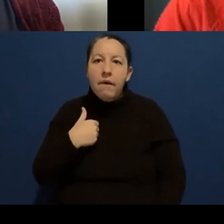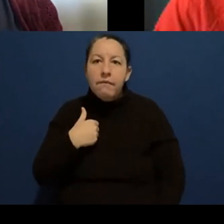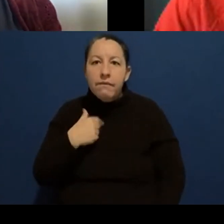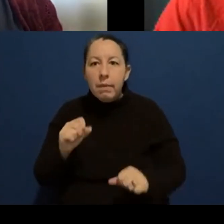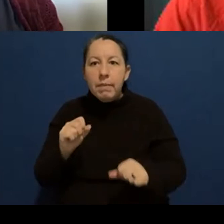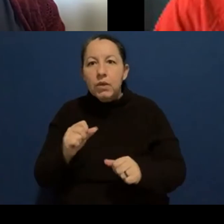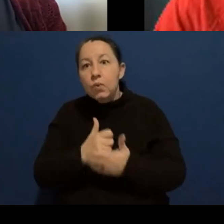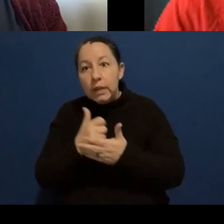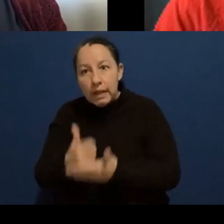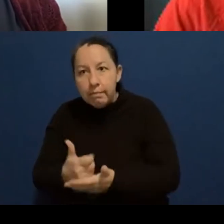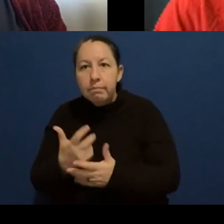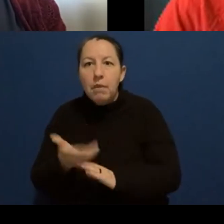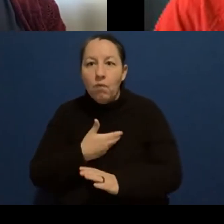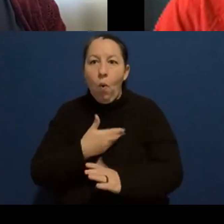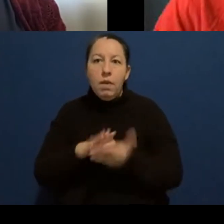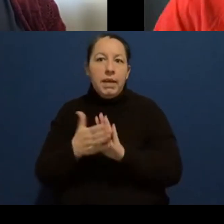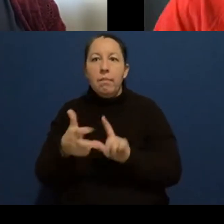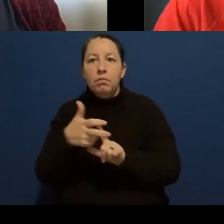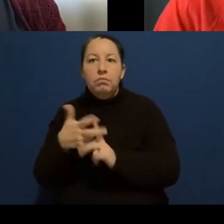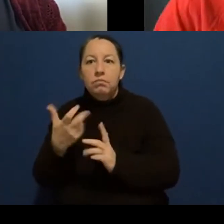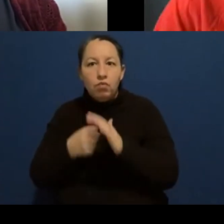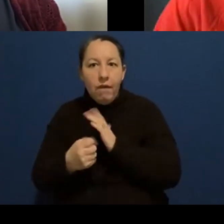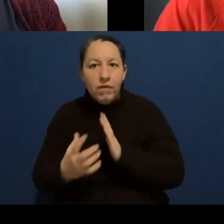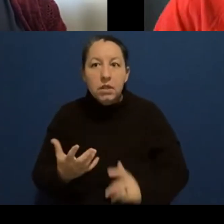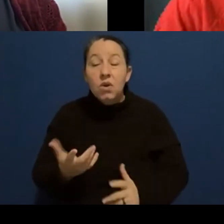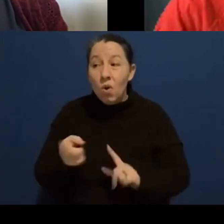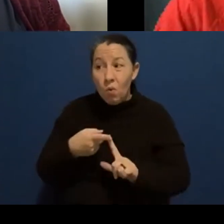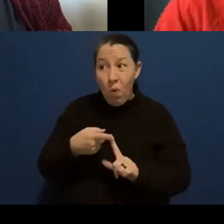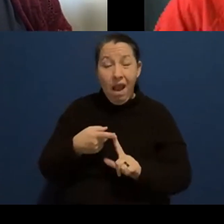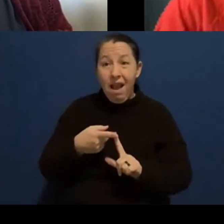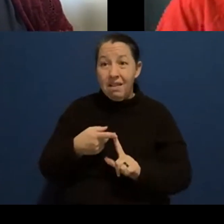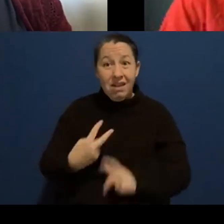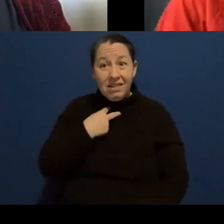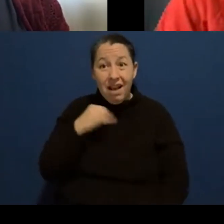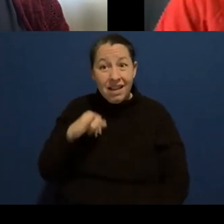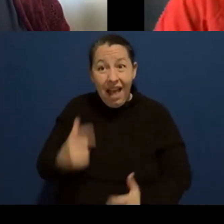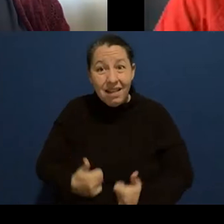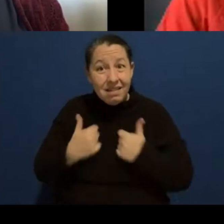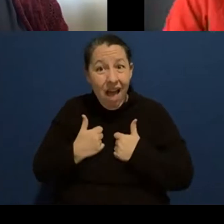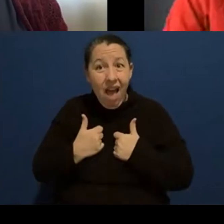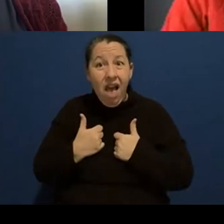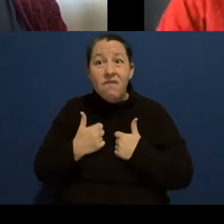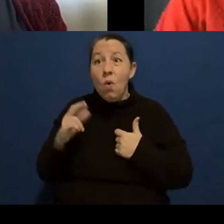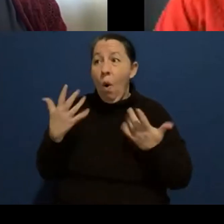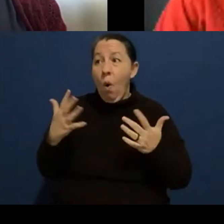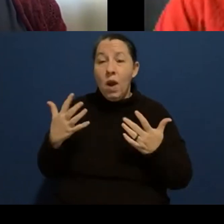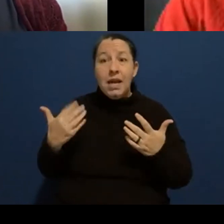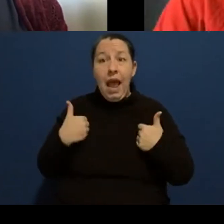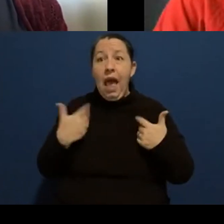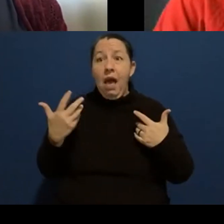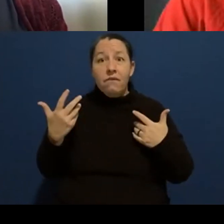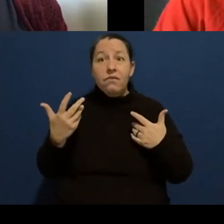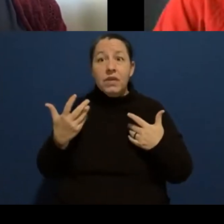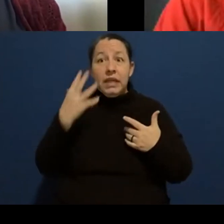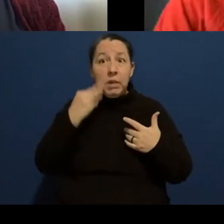trafficked. Because we know once they're in that lifestyle or have been contacted by a trafficker, the harder it